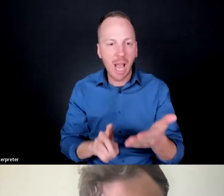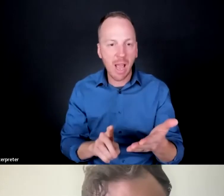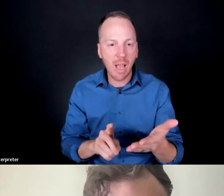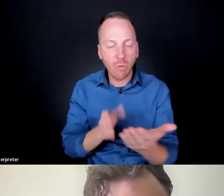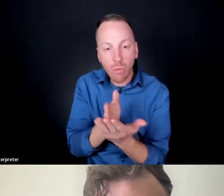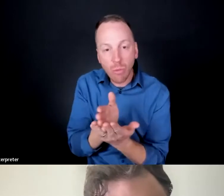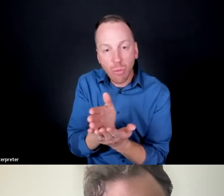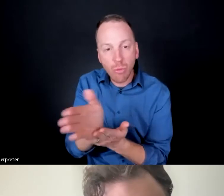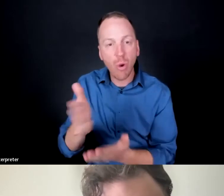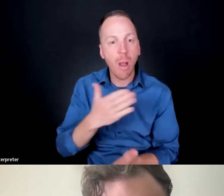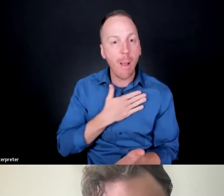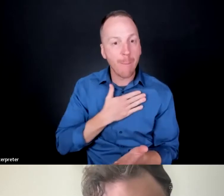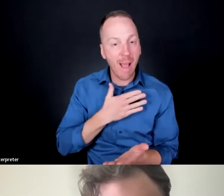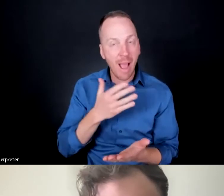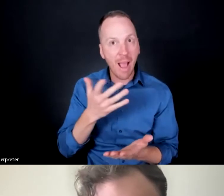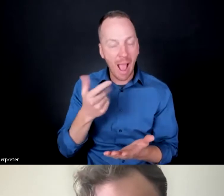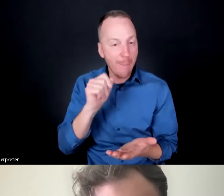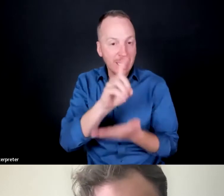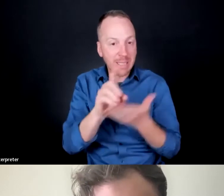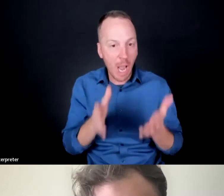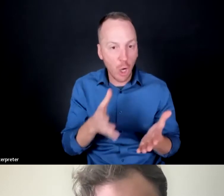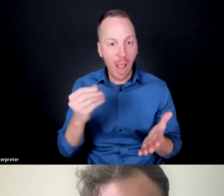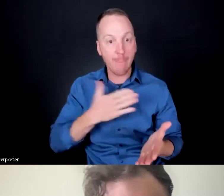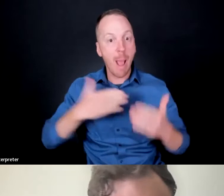of my being a designer and then also my body.